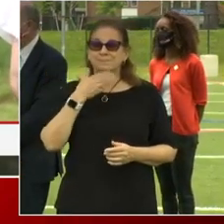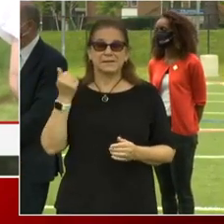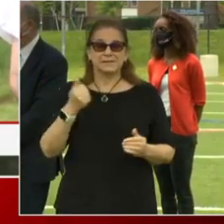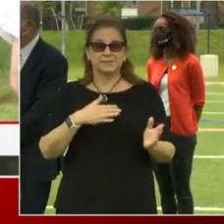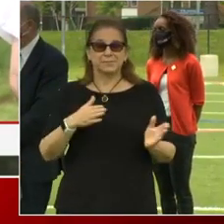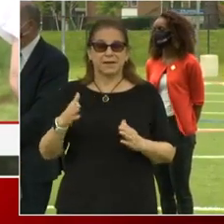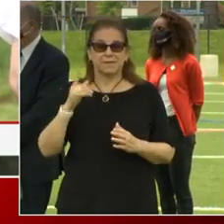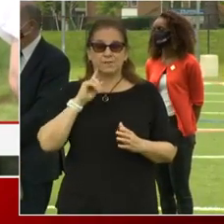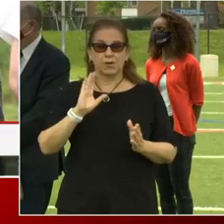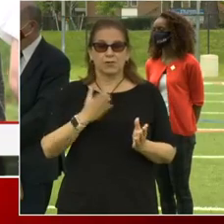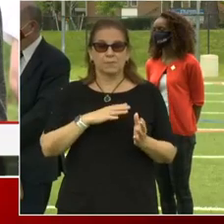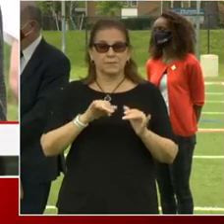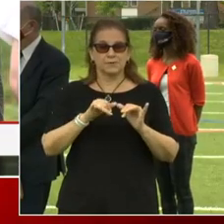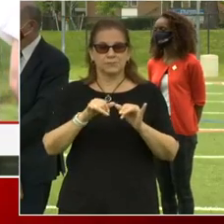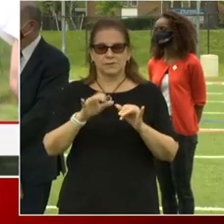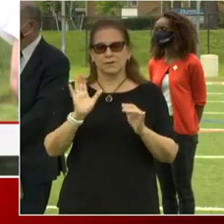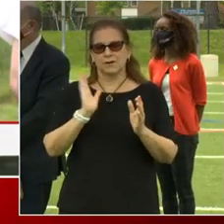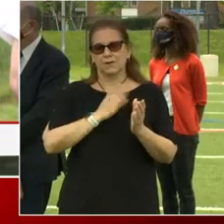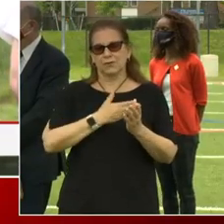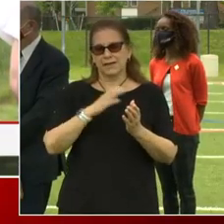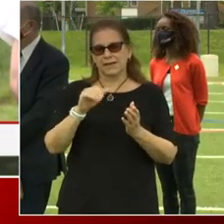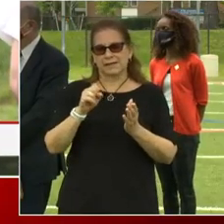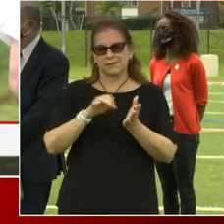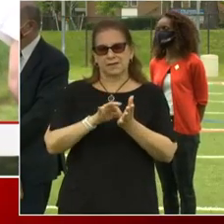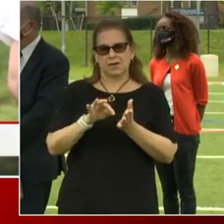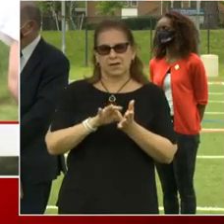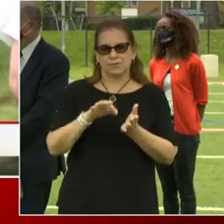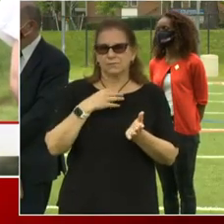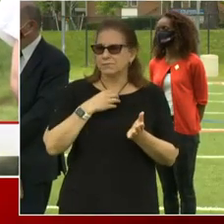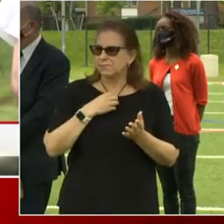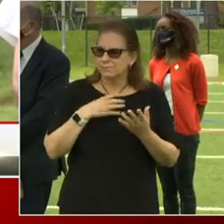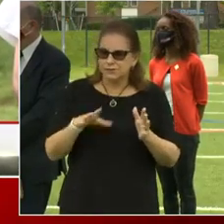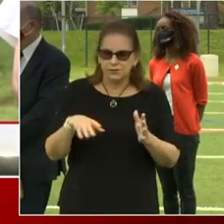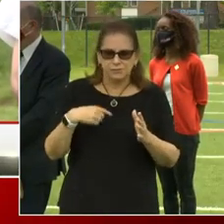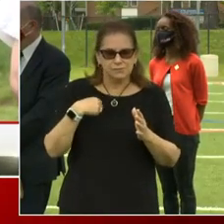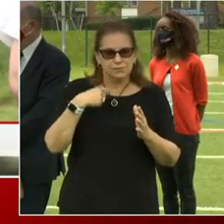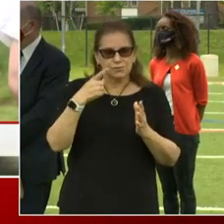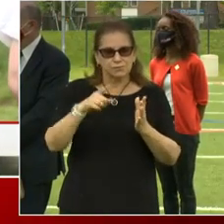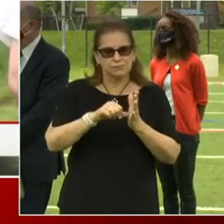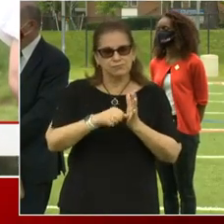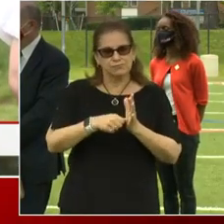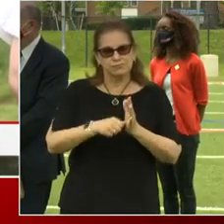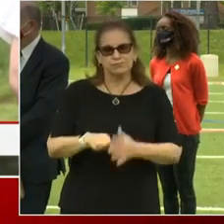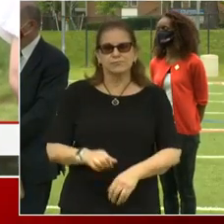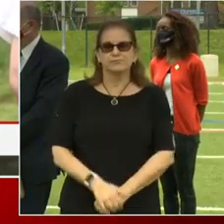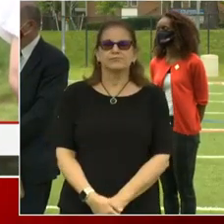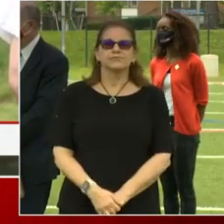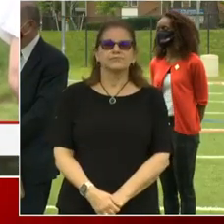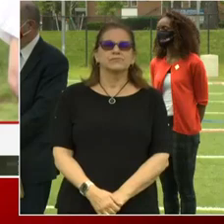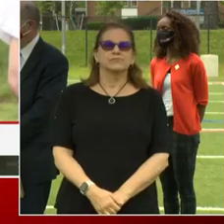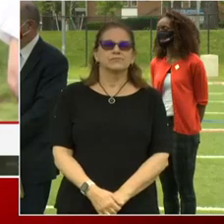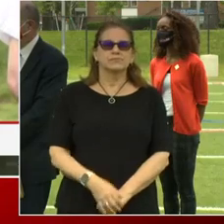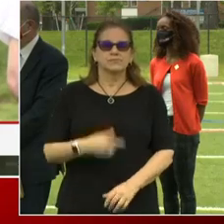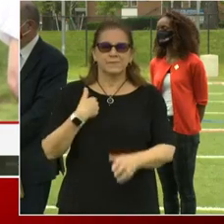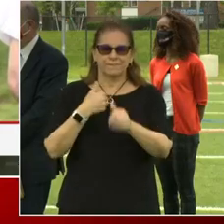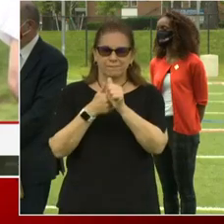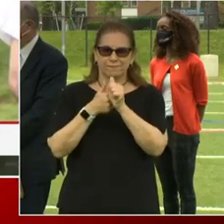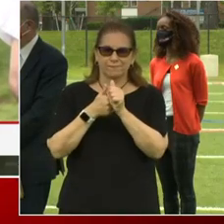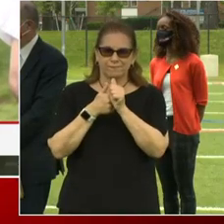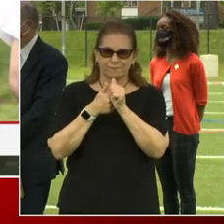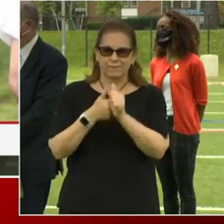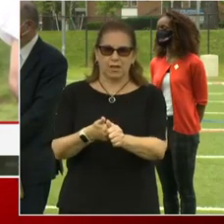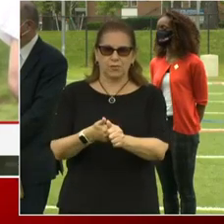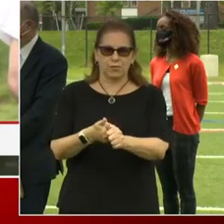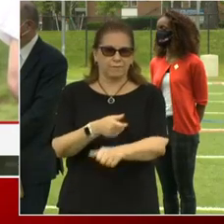is our case count, as we have said repeatedly. But we are, of course, following